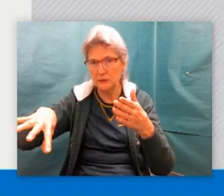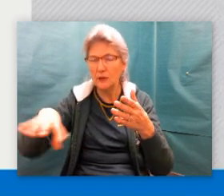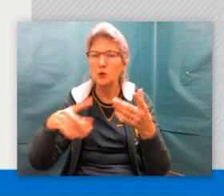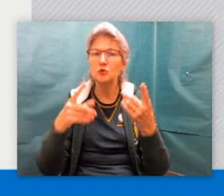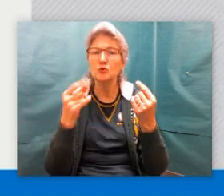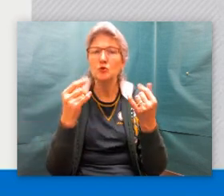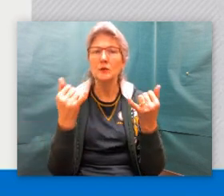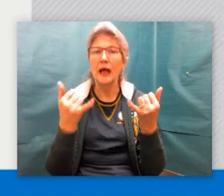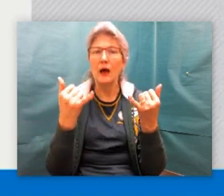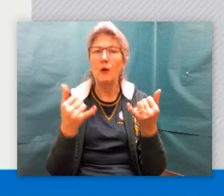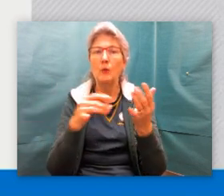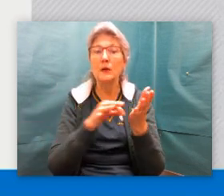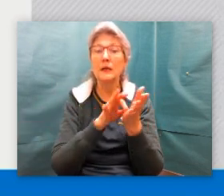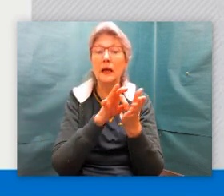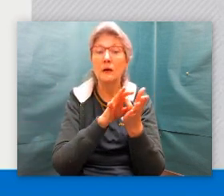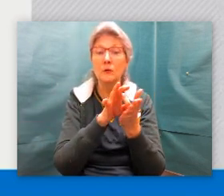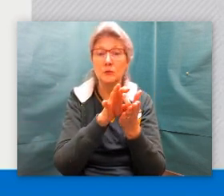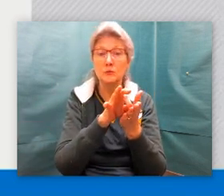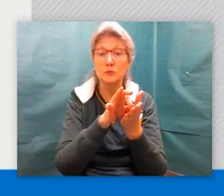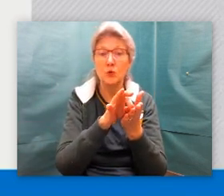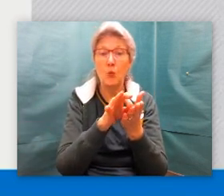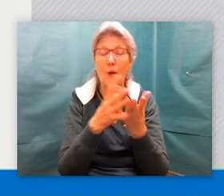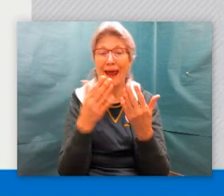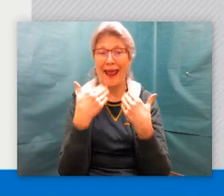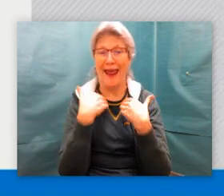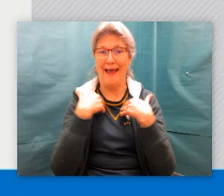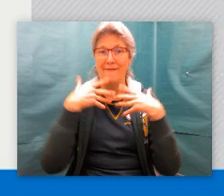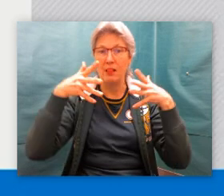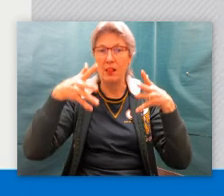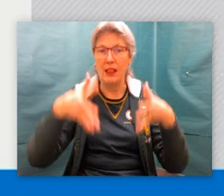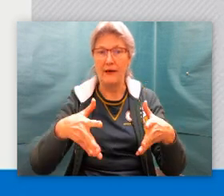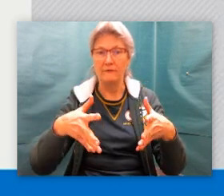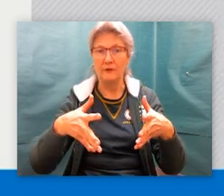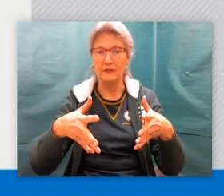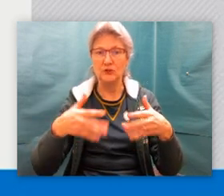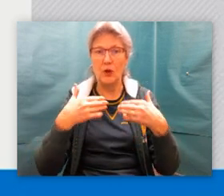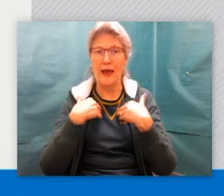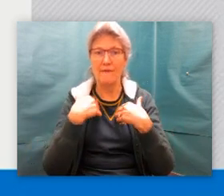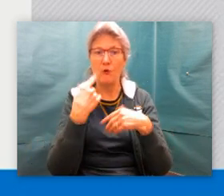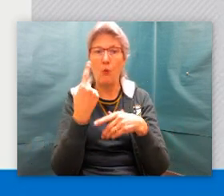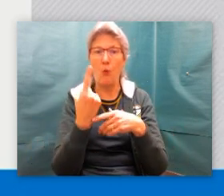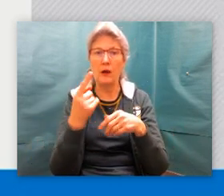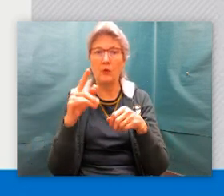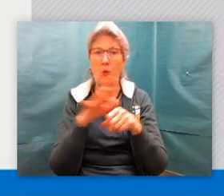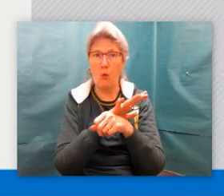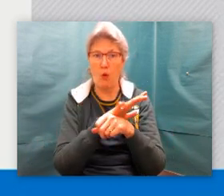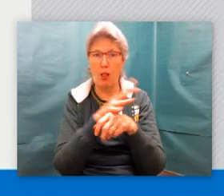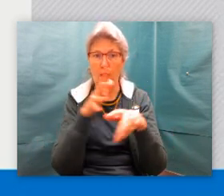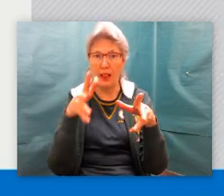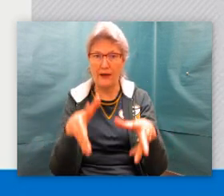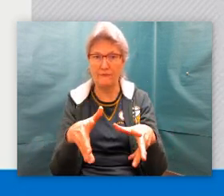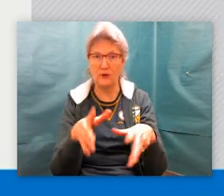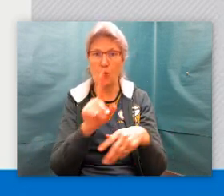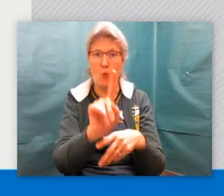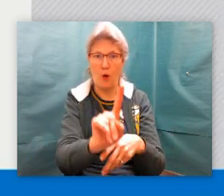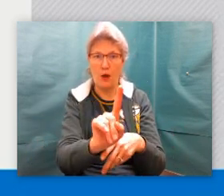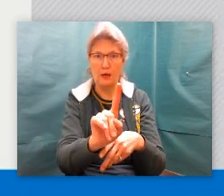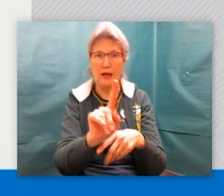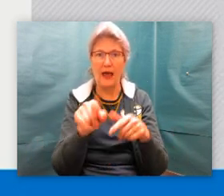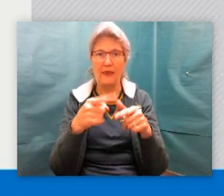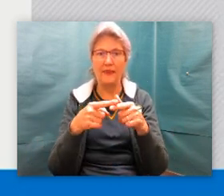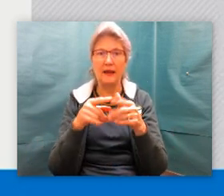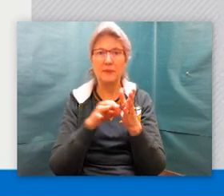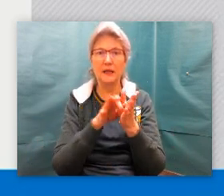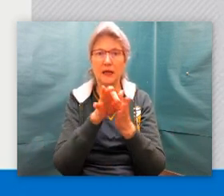now is I want to count up what I have left. So I have 1 whole left, so that's 1. And then